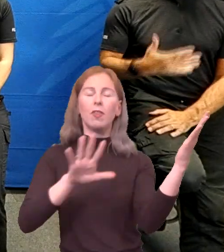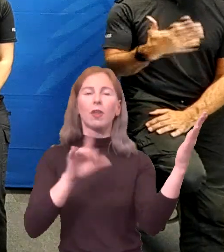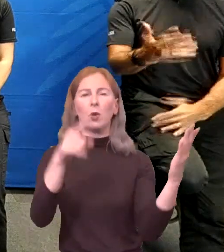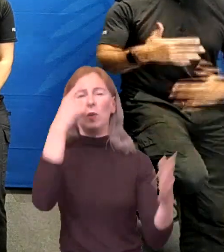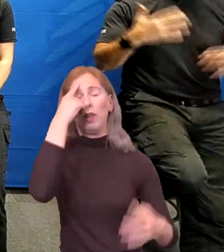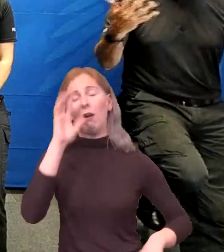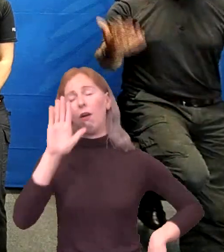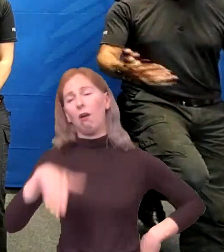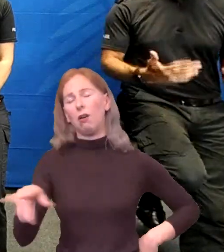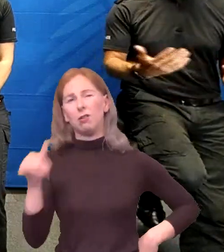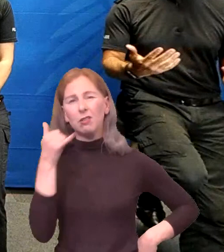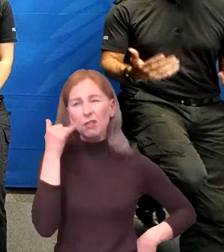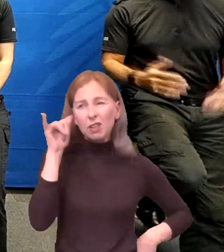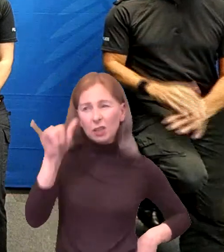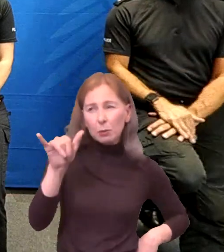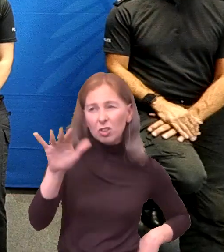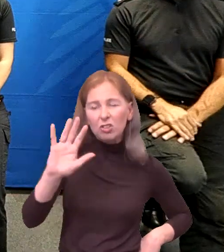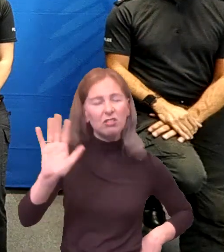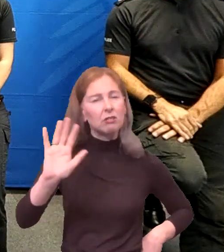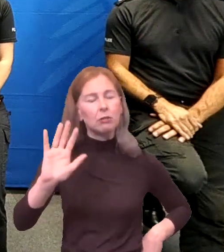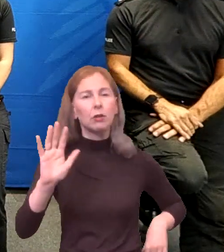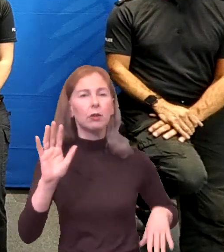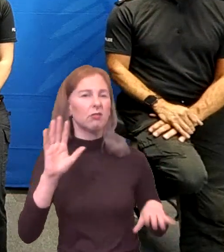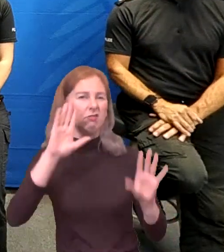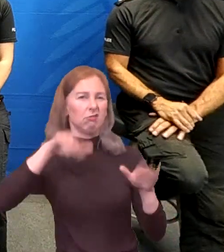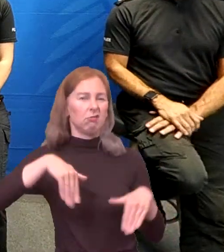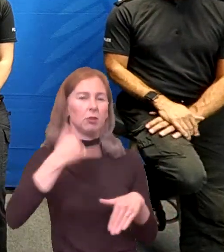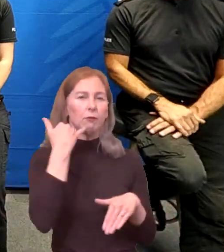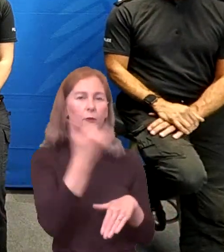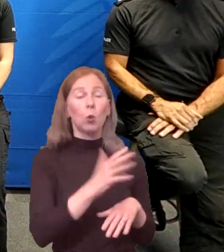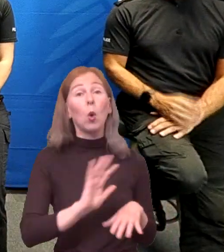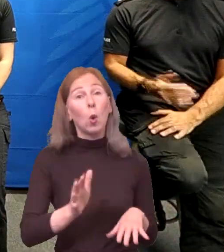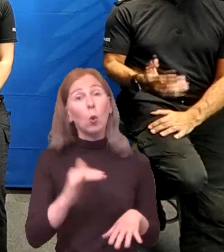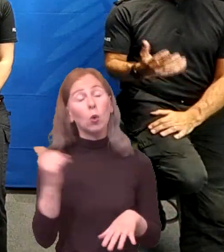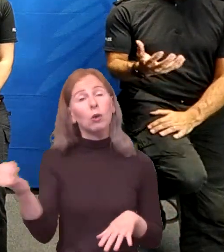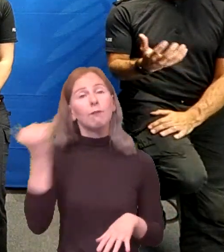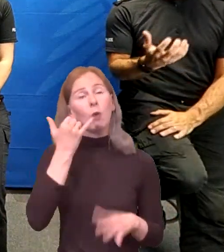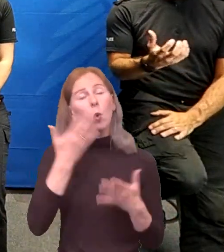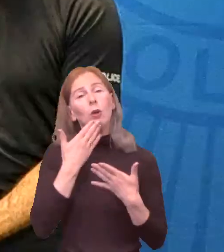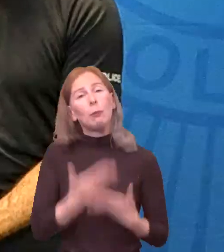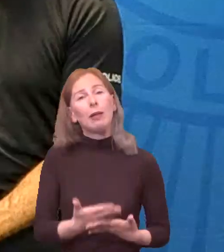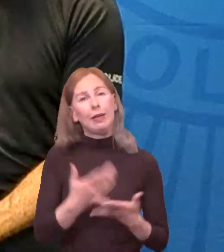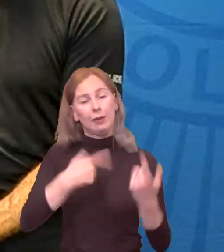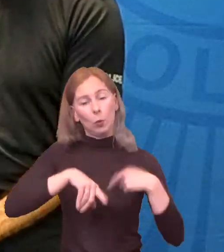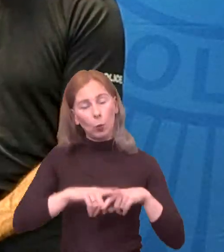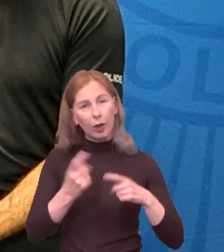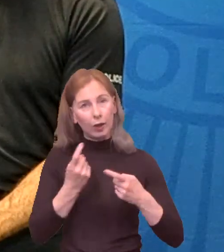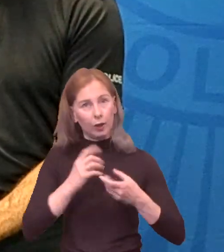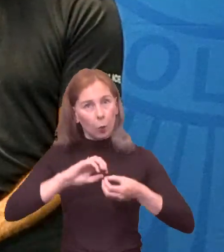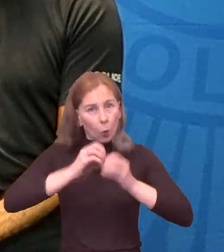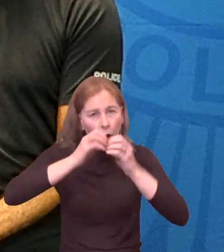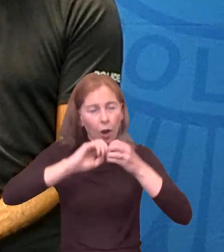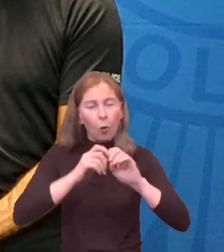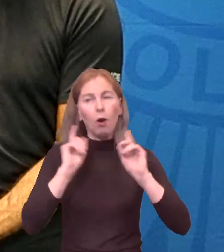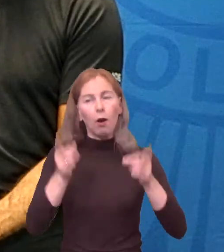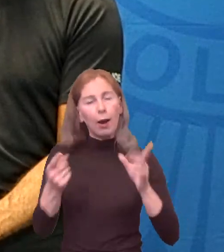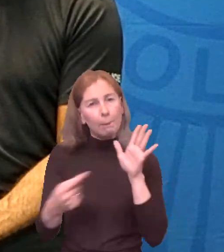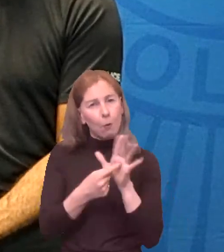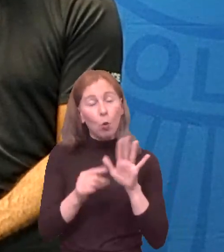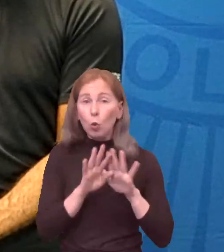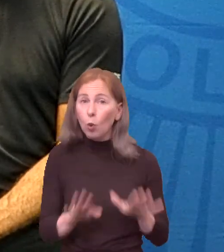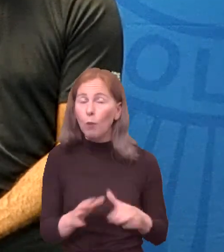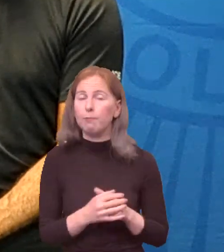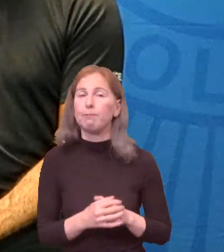but let us have the full picture, and we can work out whether it's important, because that bit of intelligence about that one vehicle you've seen